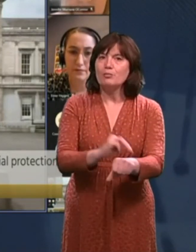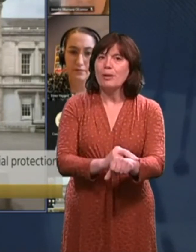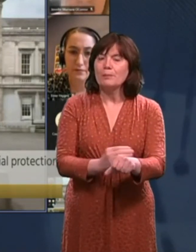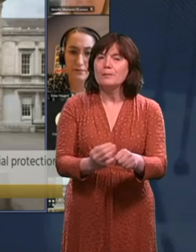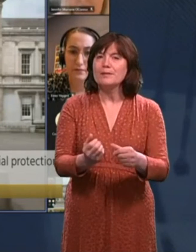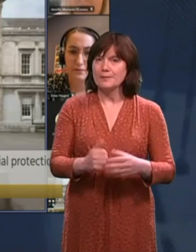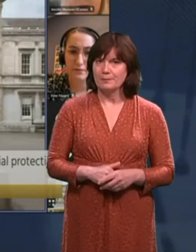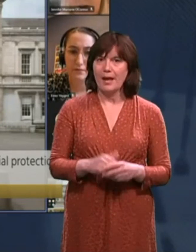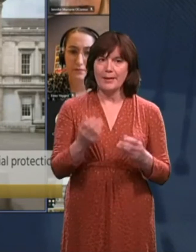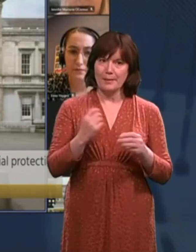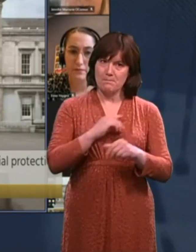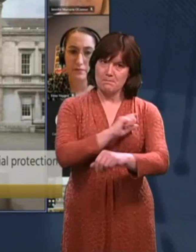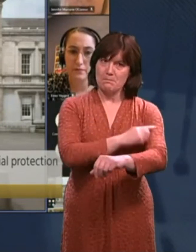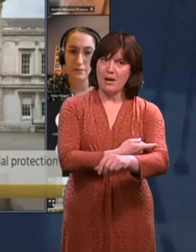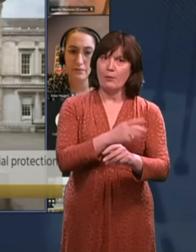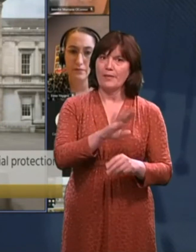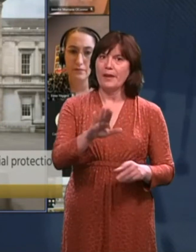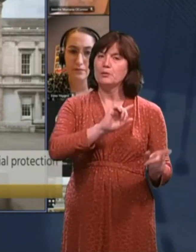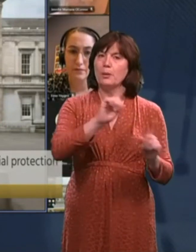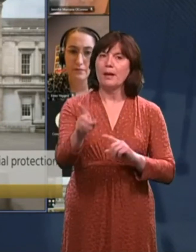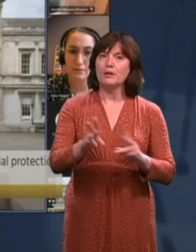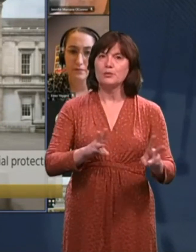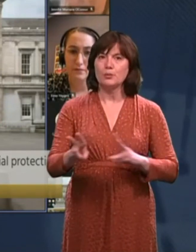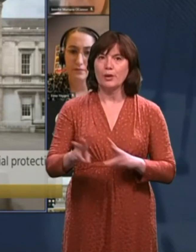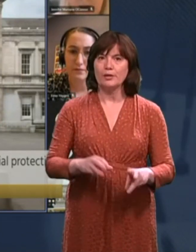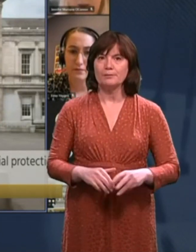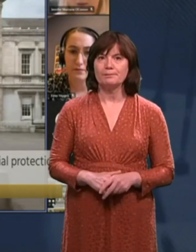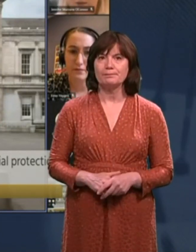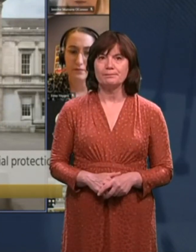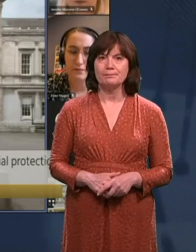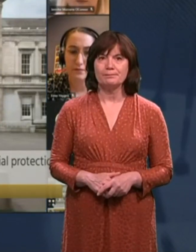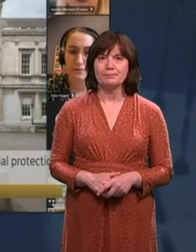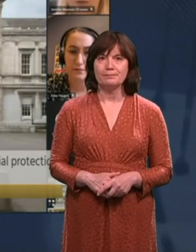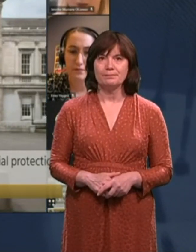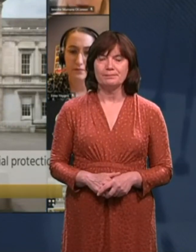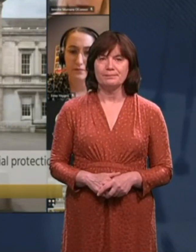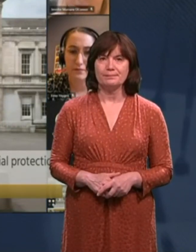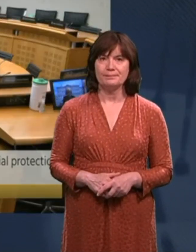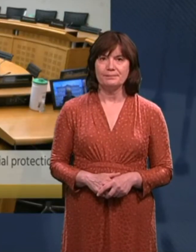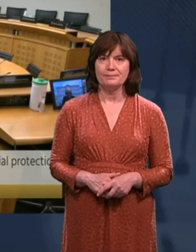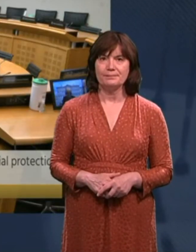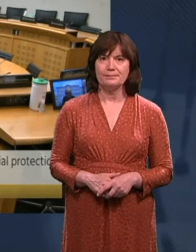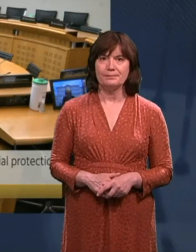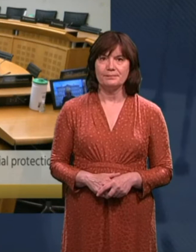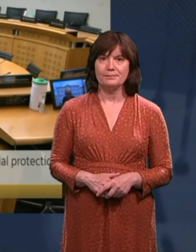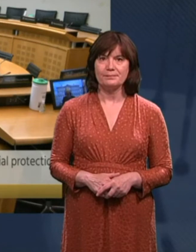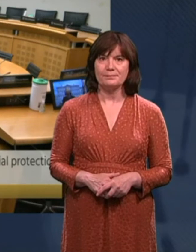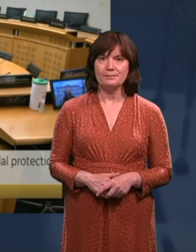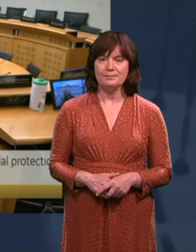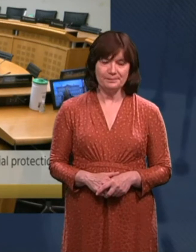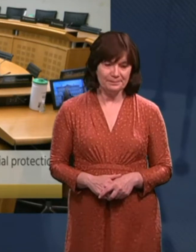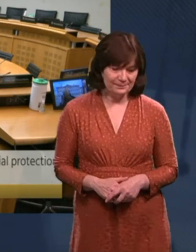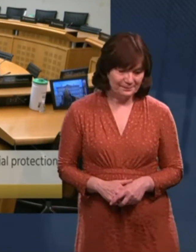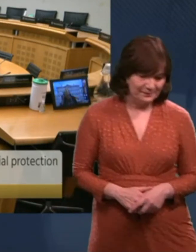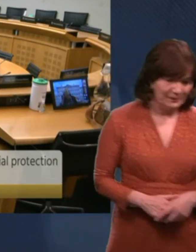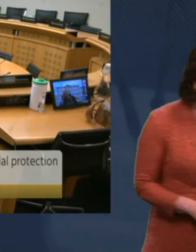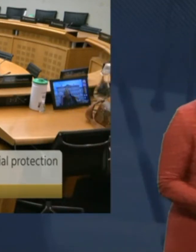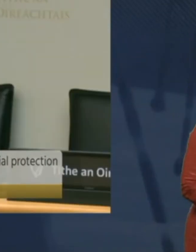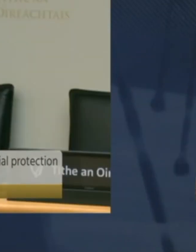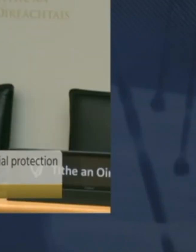them to get back to work. So I think I've addressed most of your issues, Deputy. Thank you. Thank you very much. Can I just come back in very briefly, Chair, please? Okay, no bother,